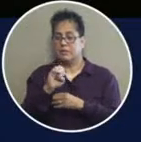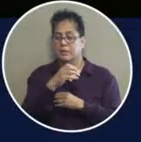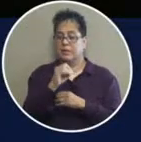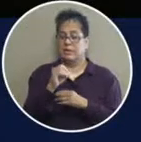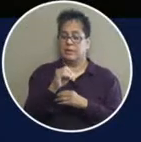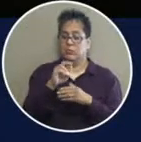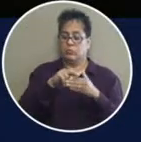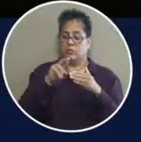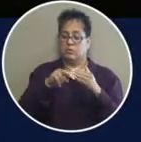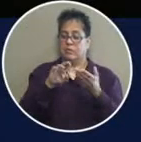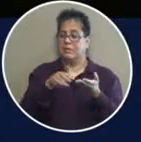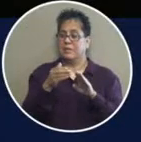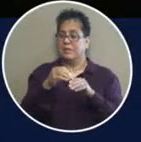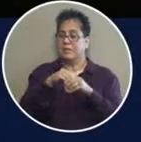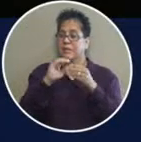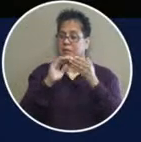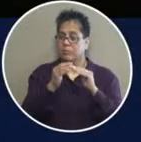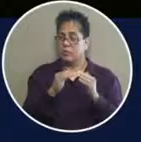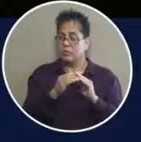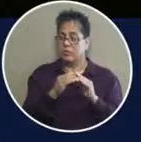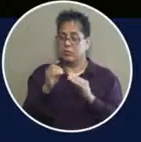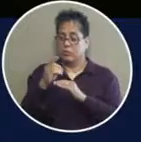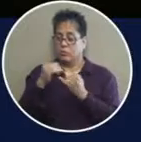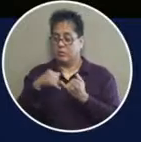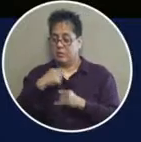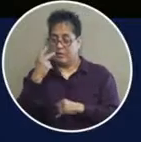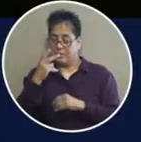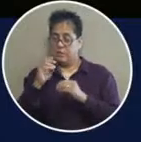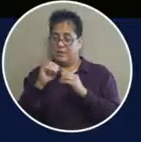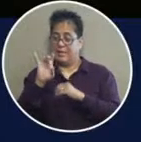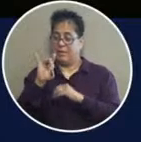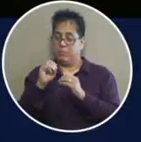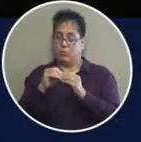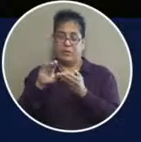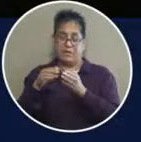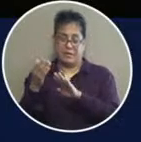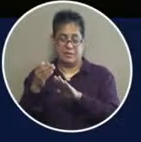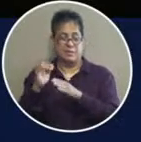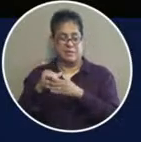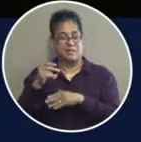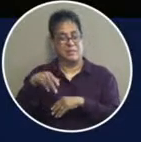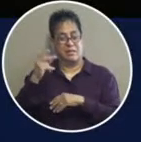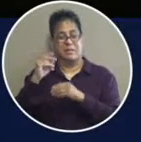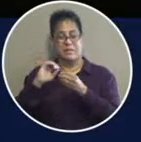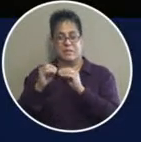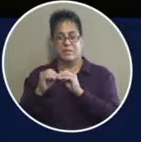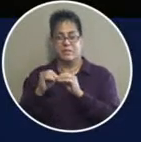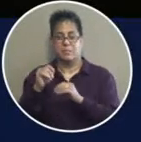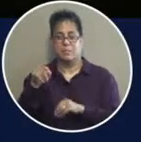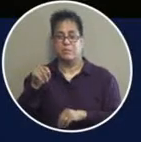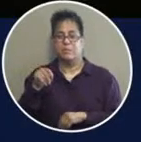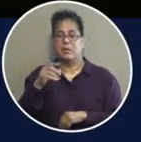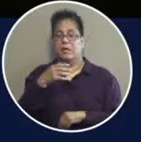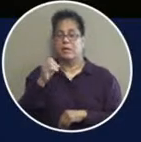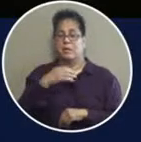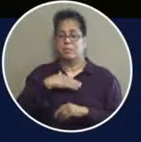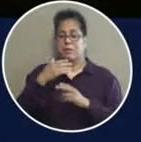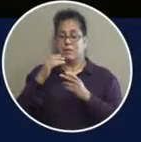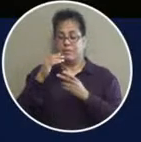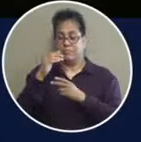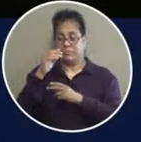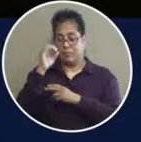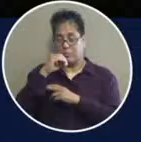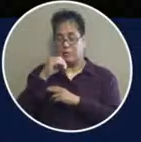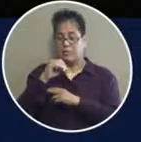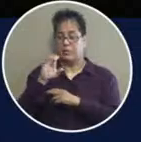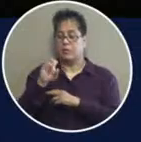deaths in our community. Today, I see 8 more deaths, a very high percentage of all those across all our state. In my opinion, it would be criminal for